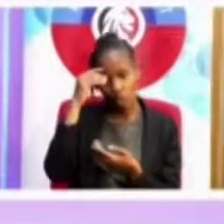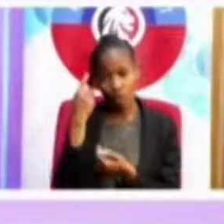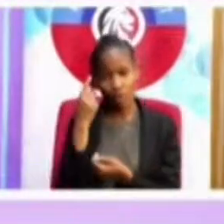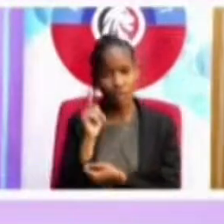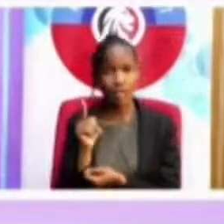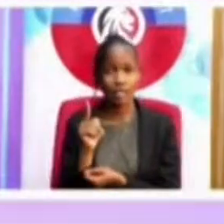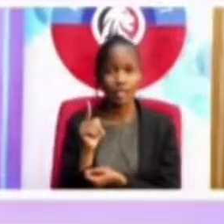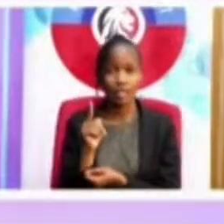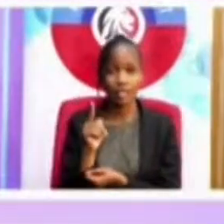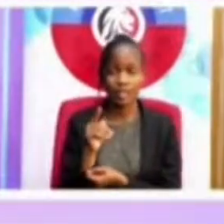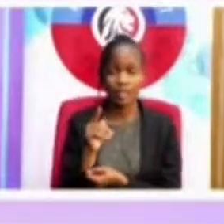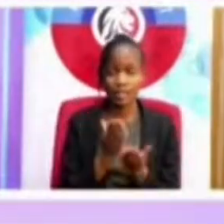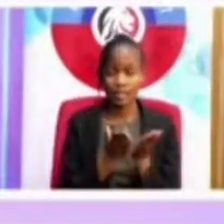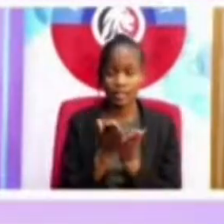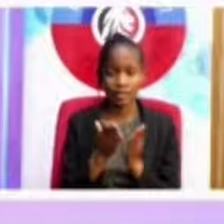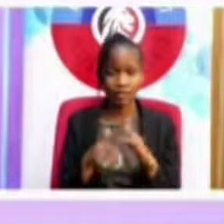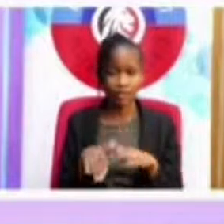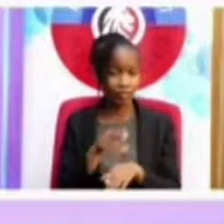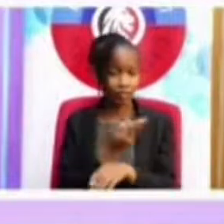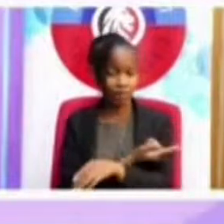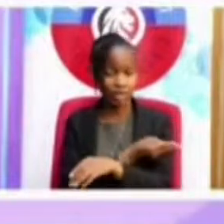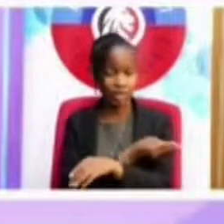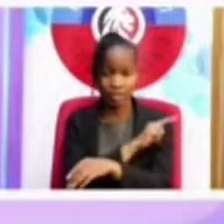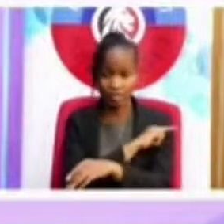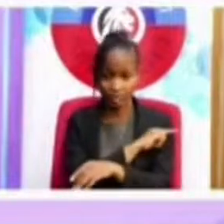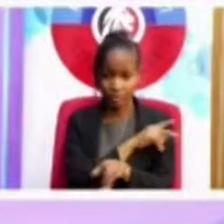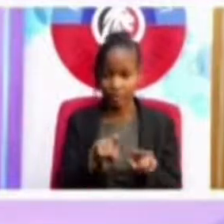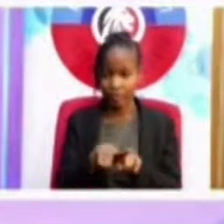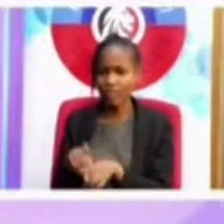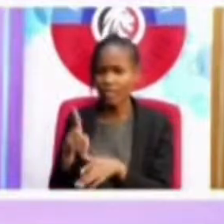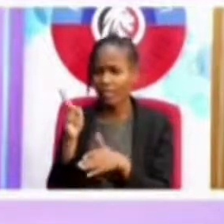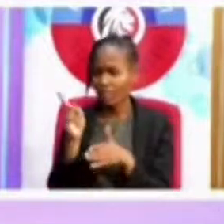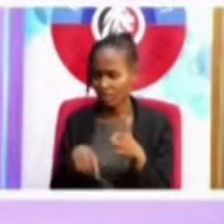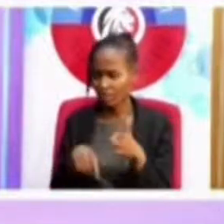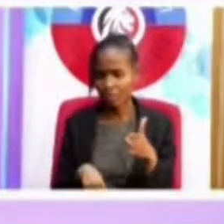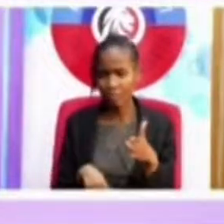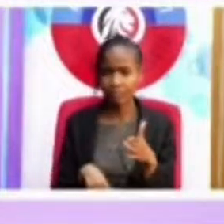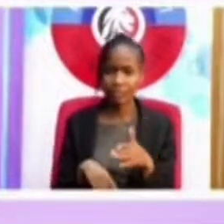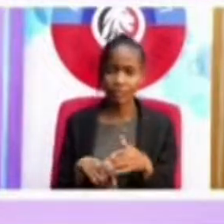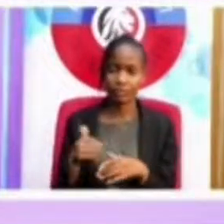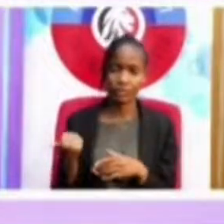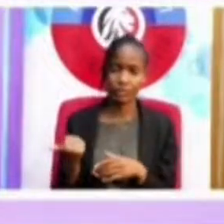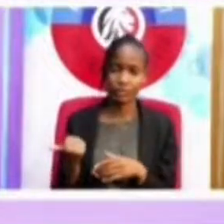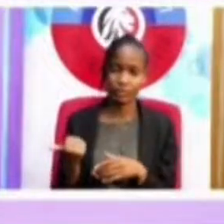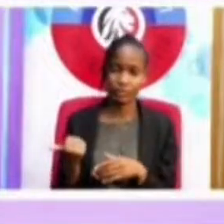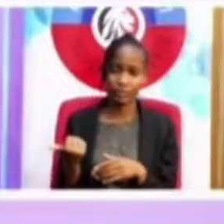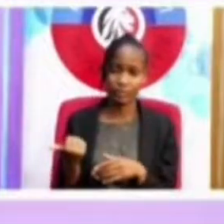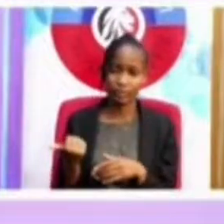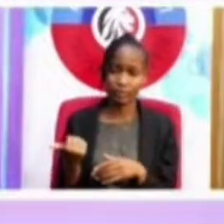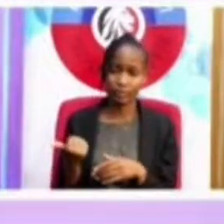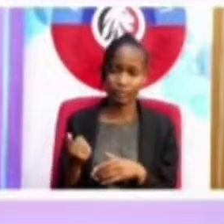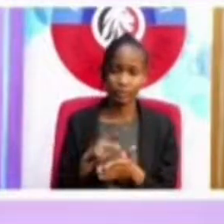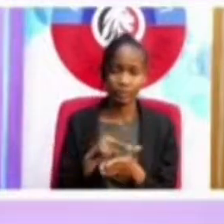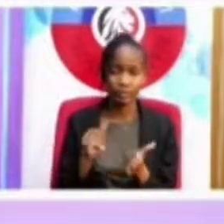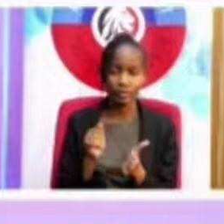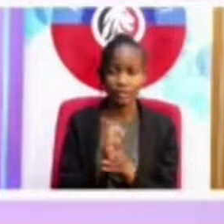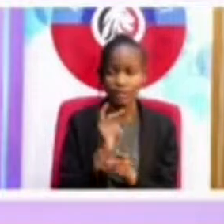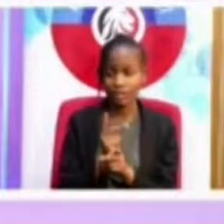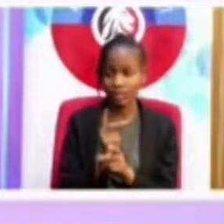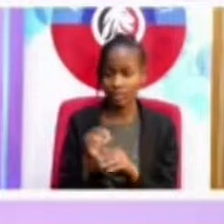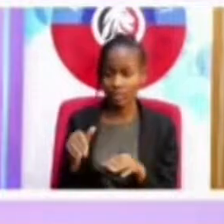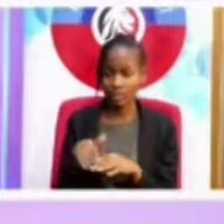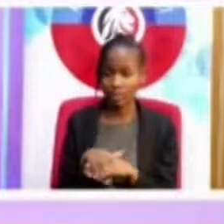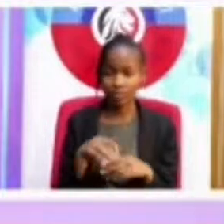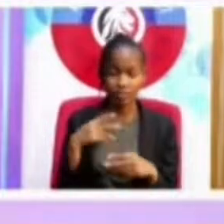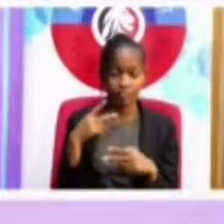service in Nigeria? And, what sort of mitigation principles are you putting in going forward? What's been that